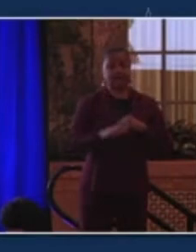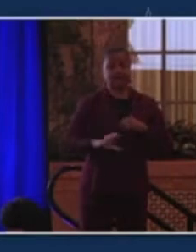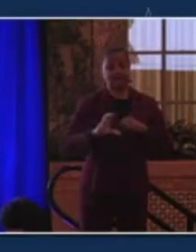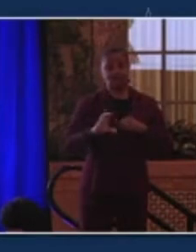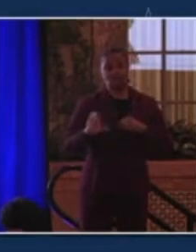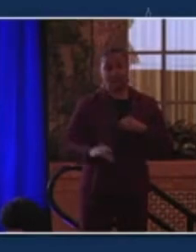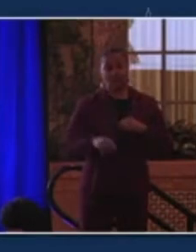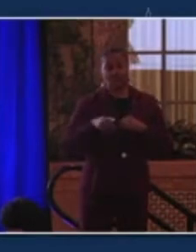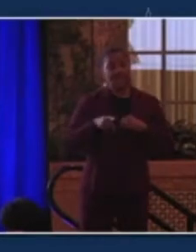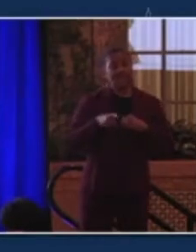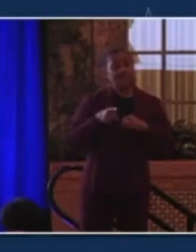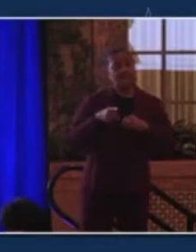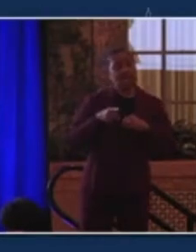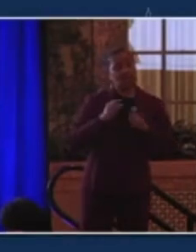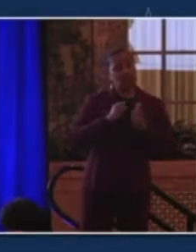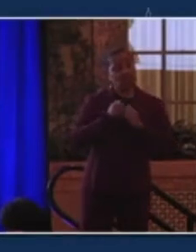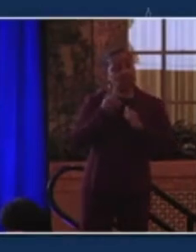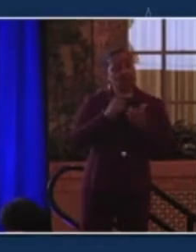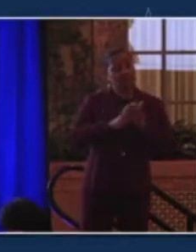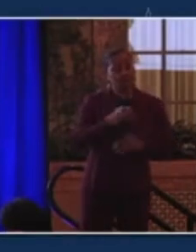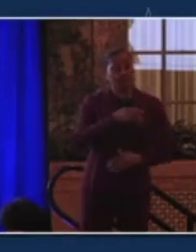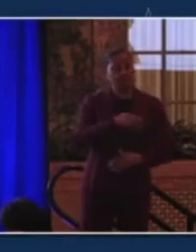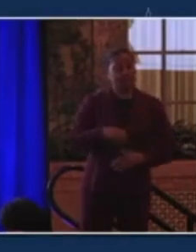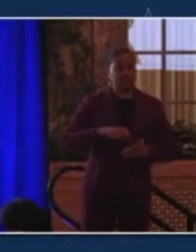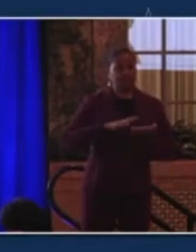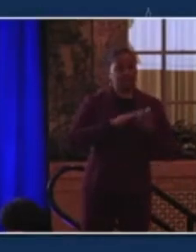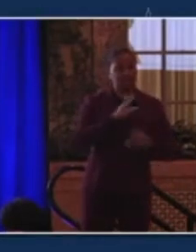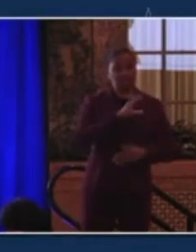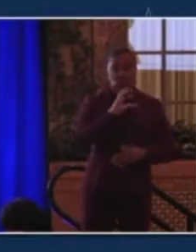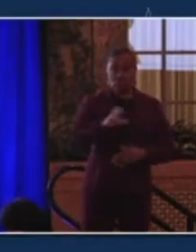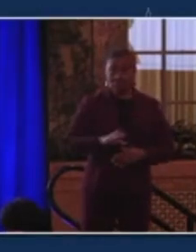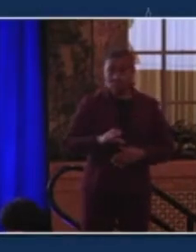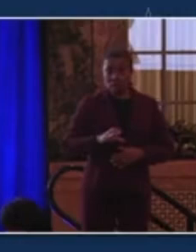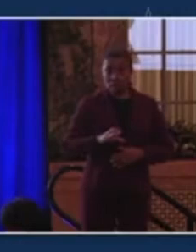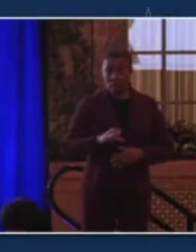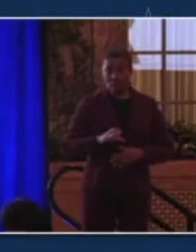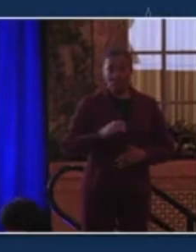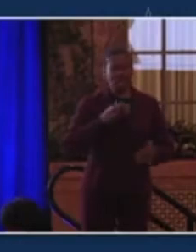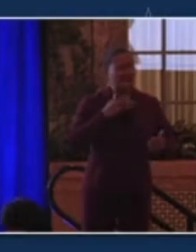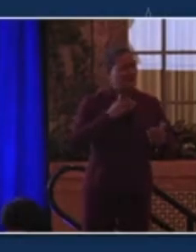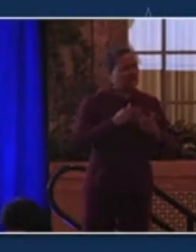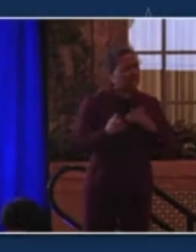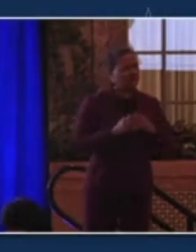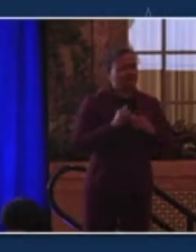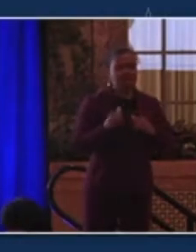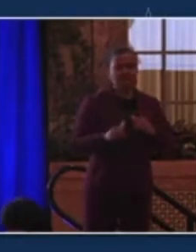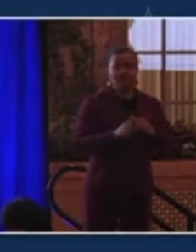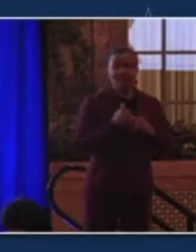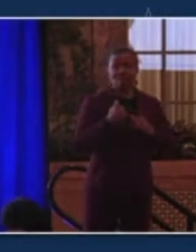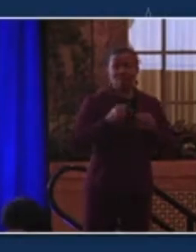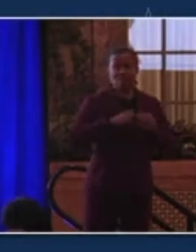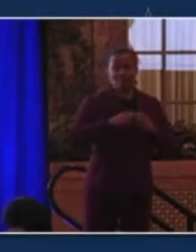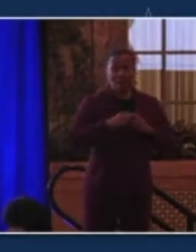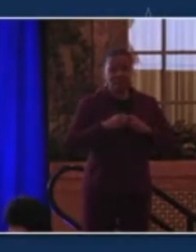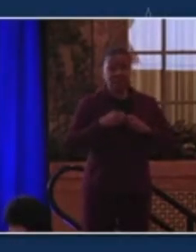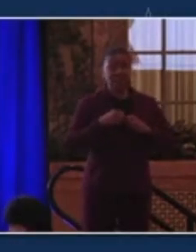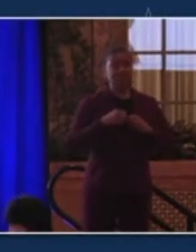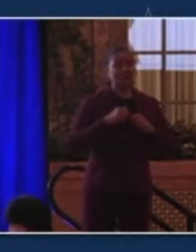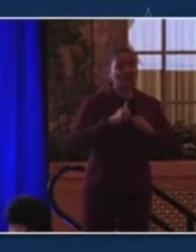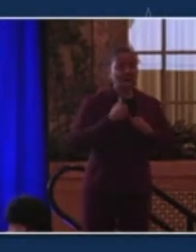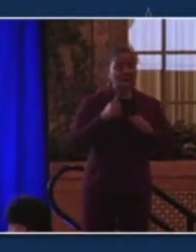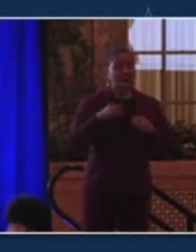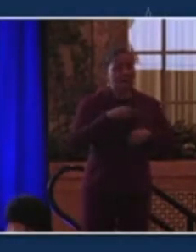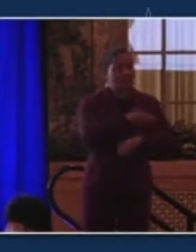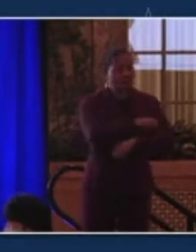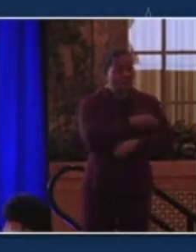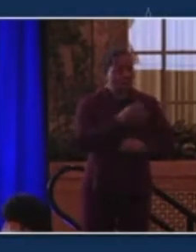Chicago that he was going to run for mayor of the city of Chicago, despite all the other candidates with all the other money and all the other